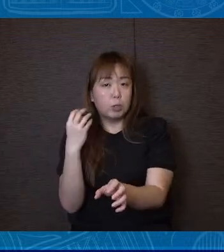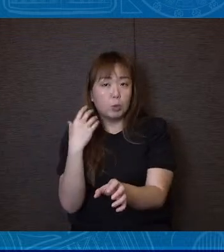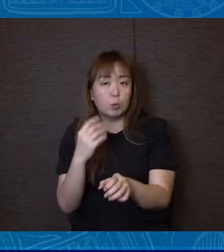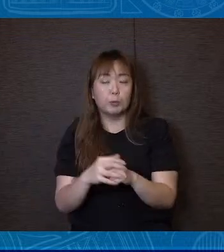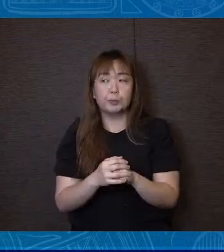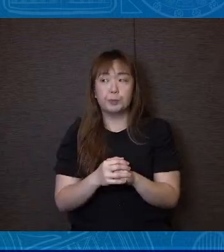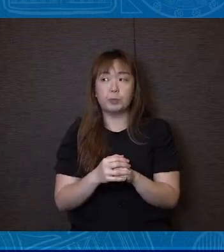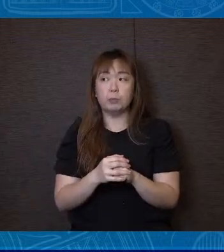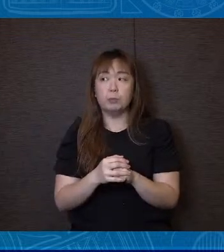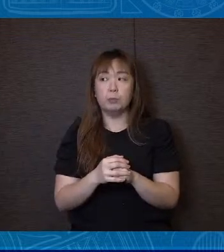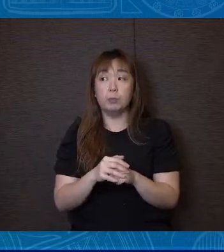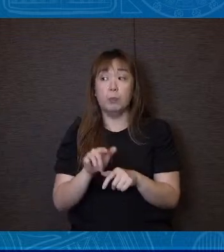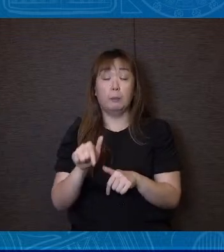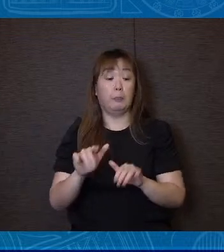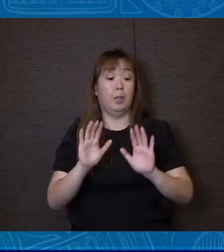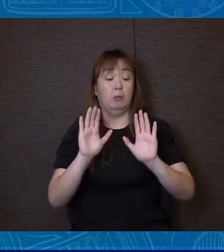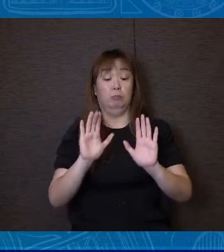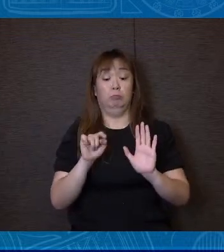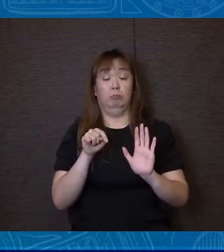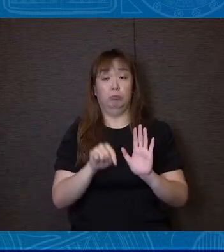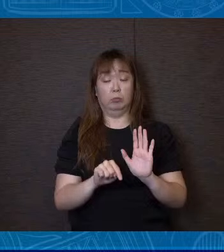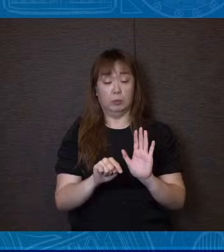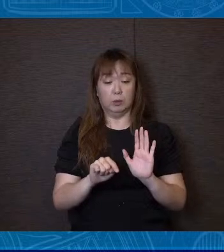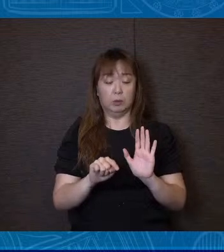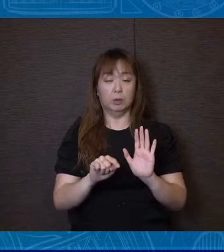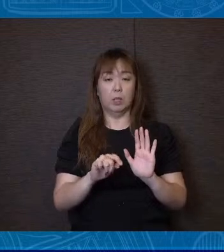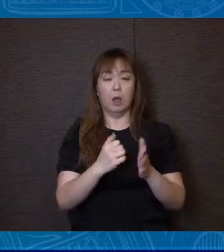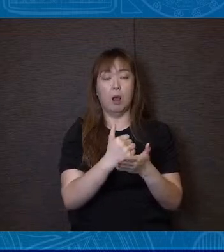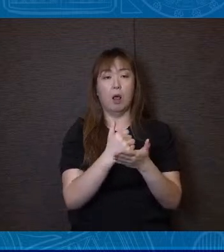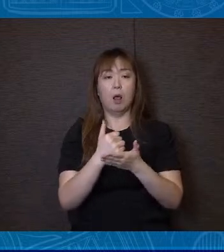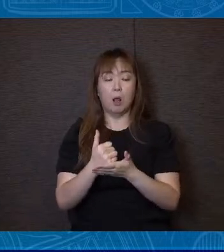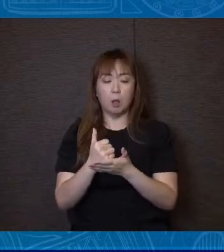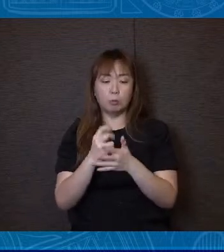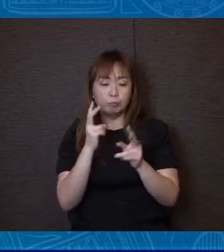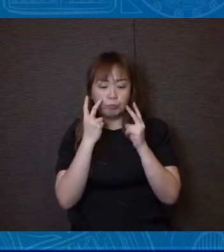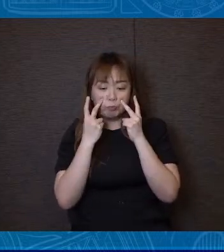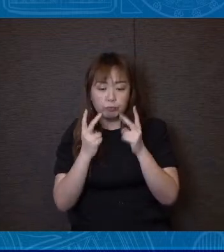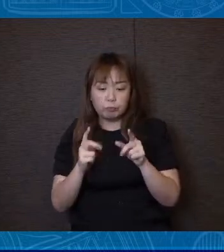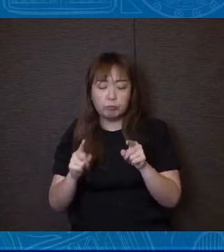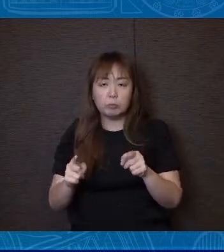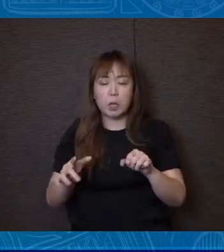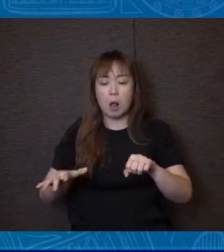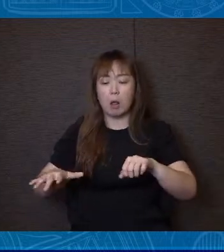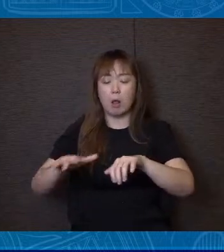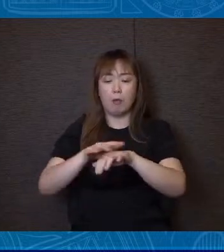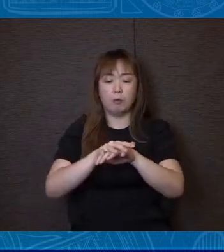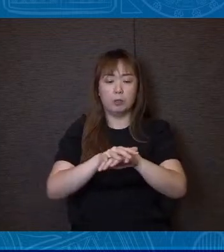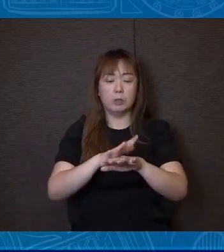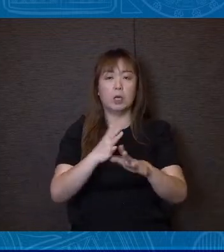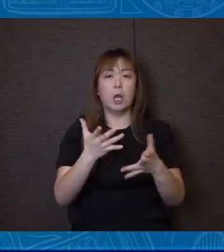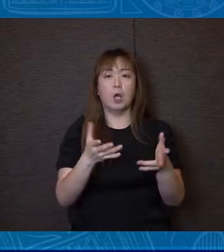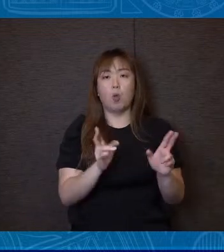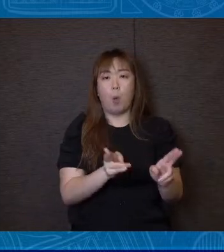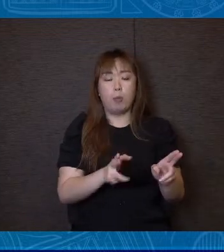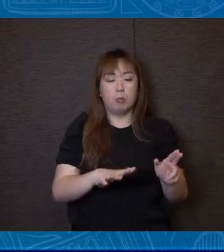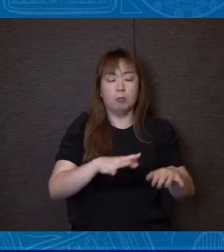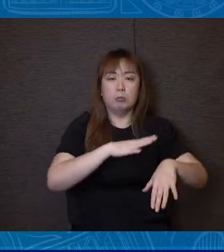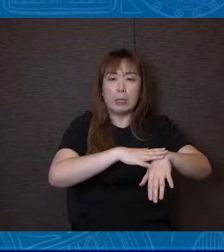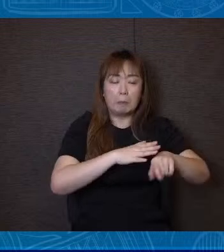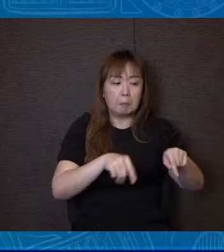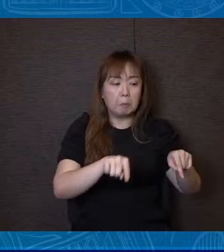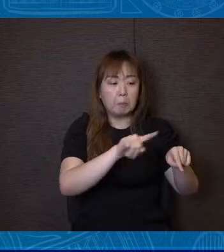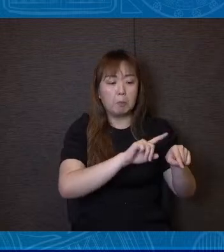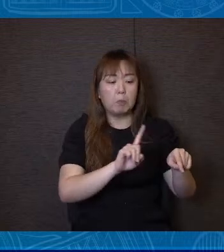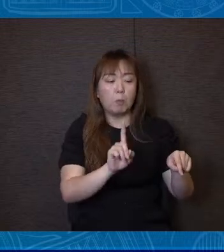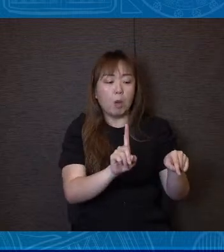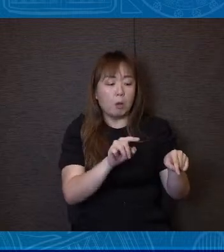a really excellent tool to evaluate what does coverage look like during ordinary times to determine where